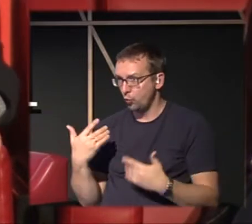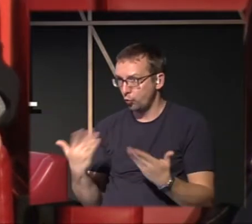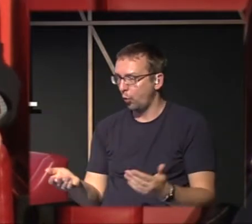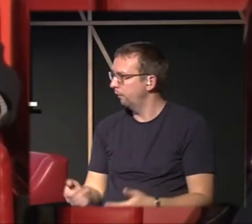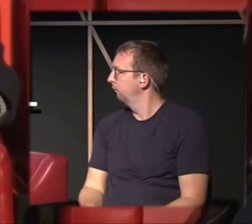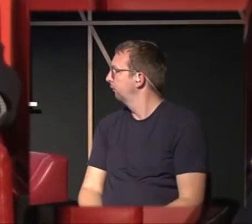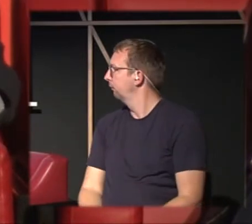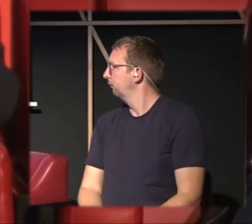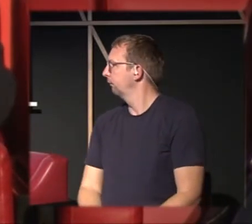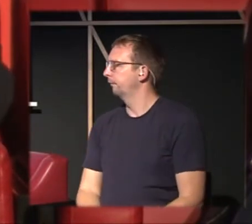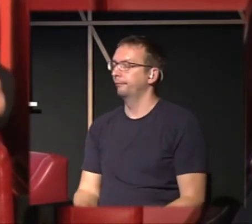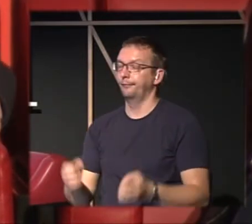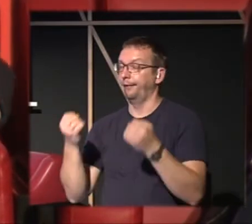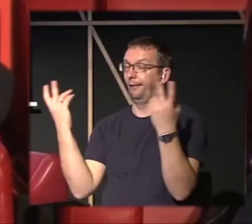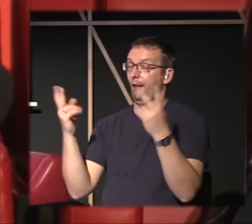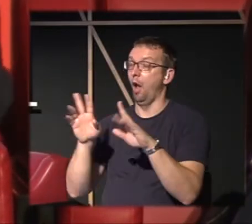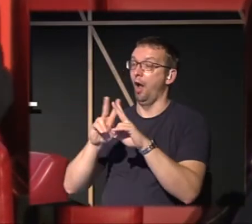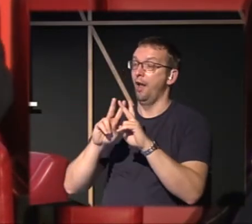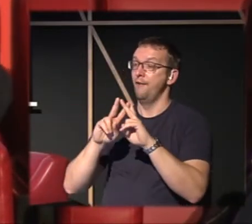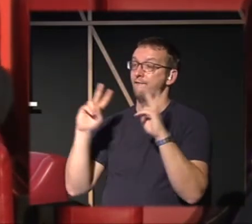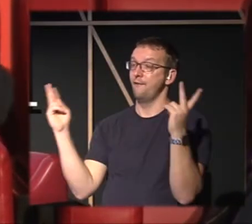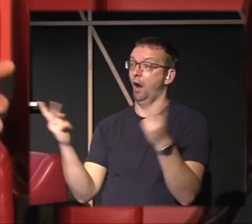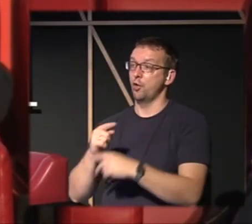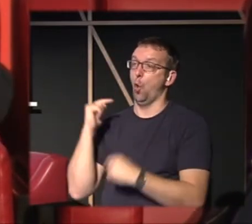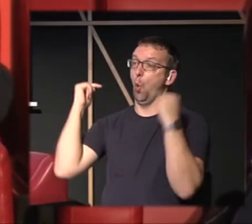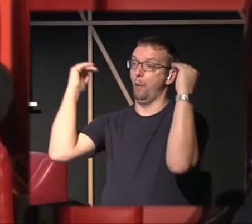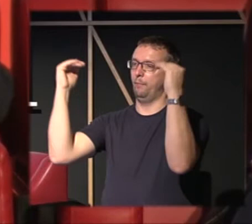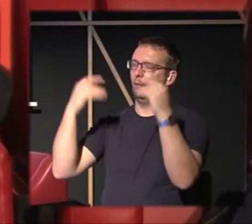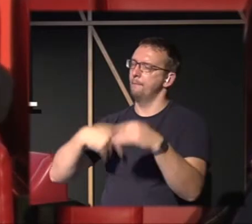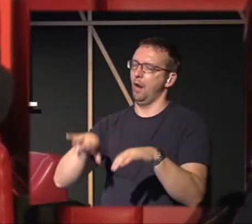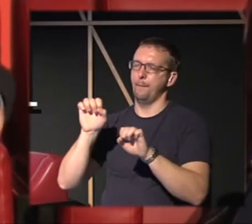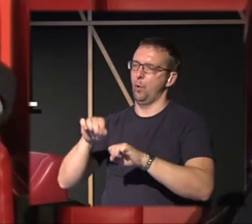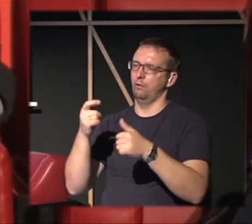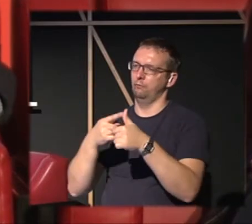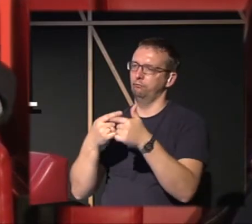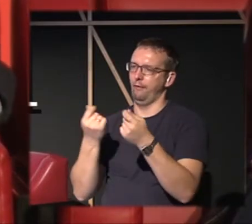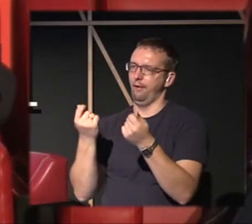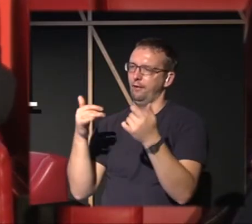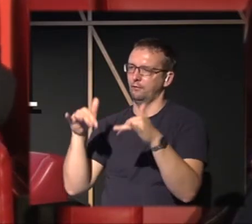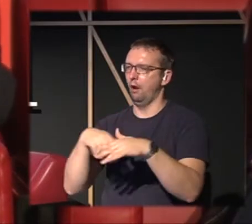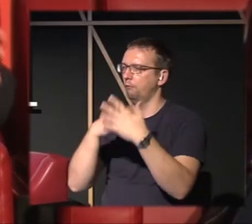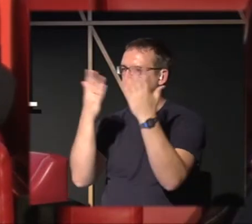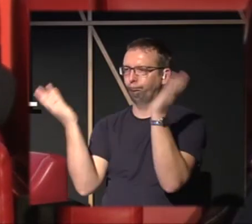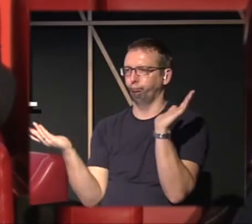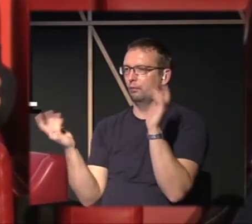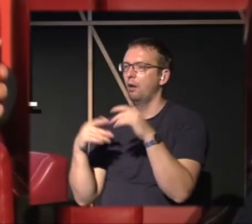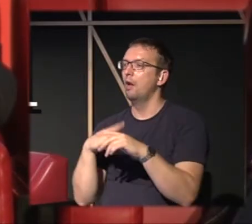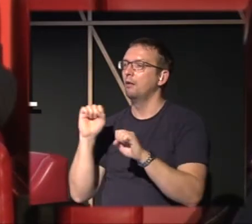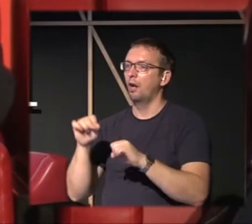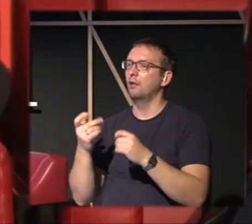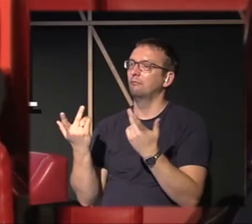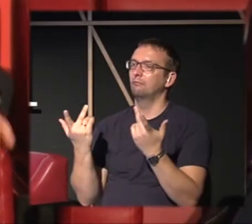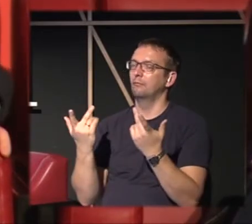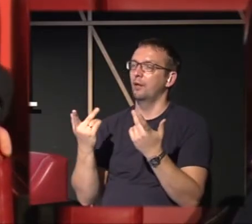we've benefited obviously from the Premier League pledge and the commitment towards access and inclusion. The game's never been more accessible from a Premier League point of